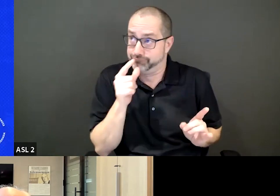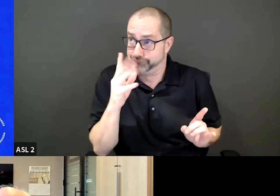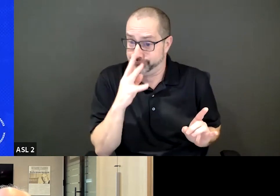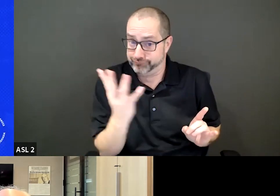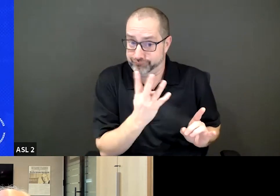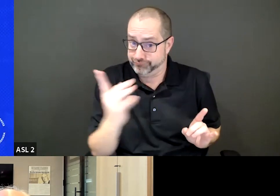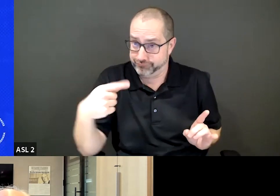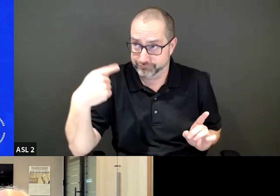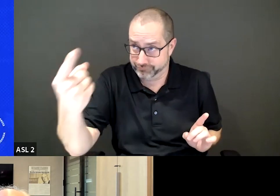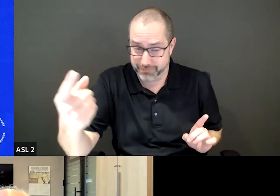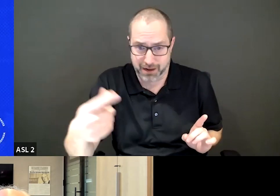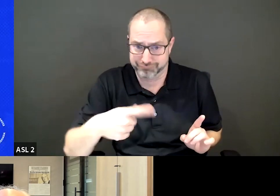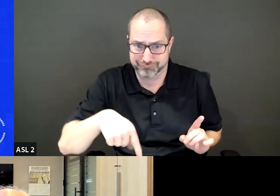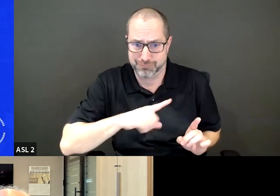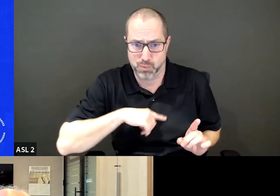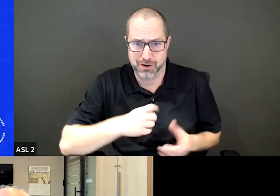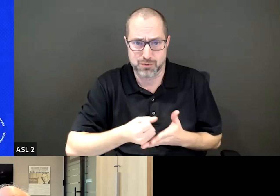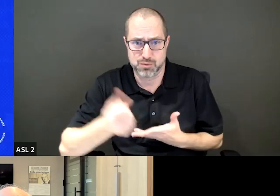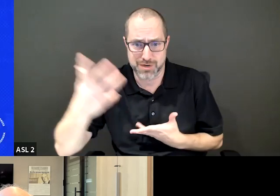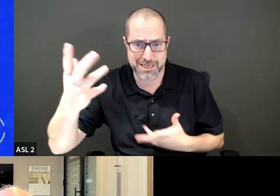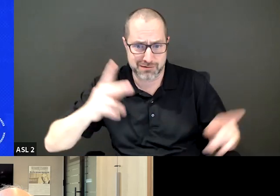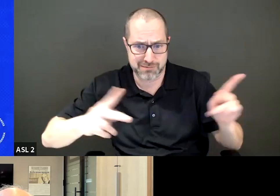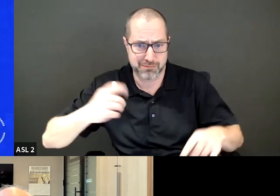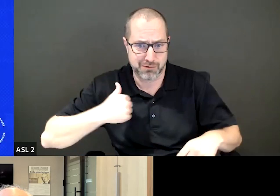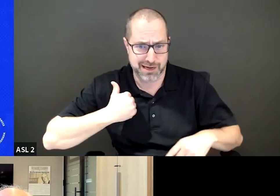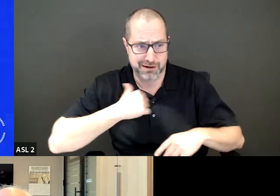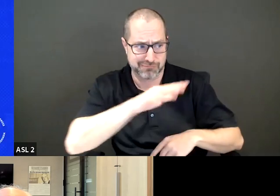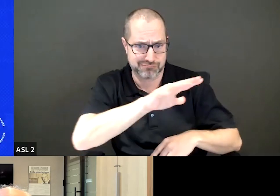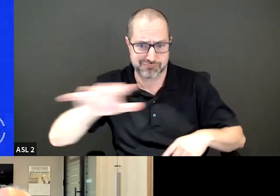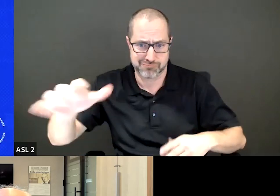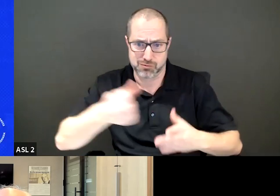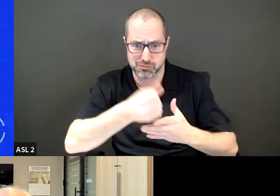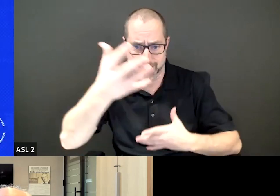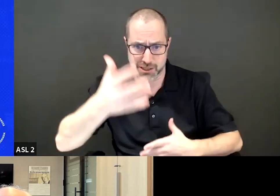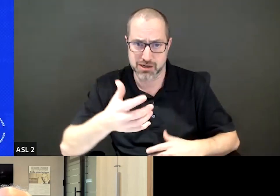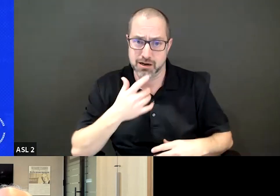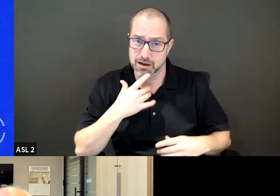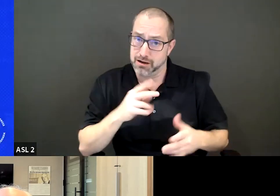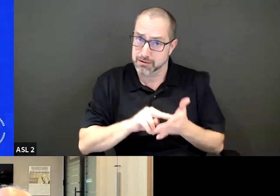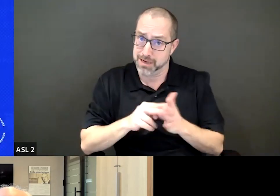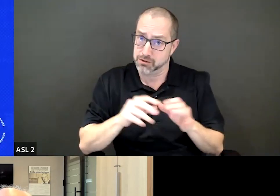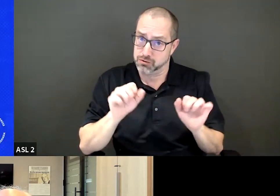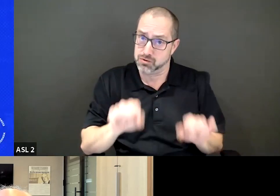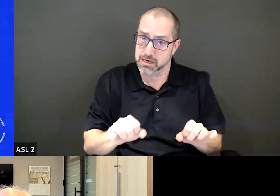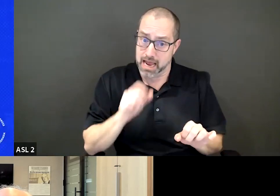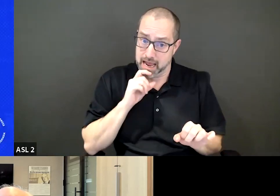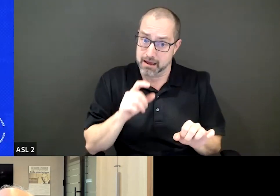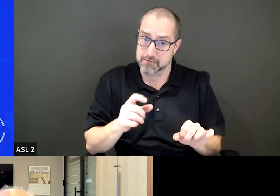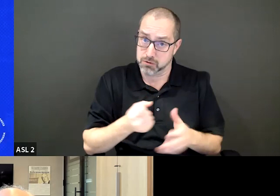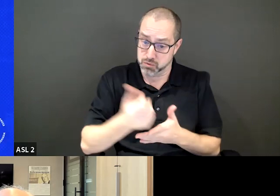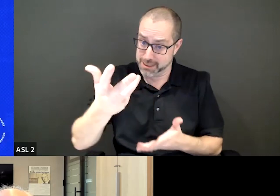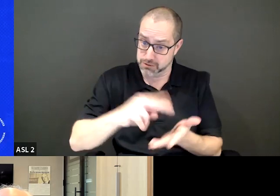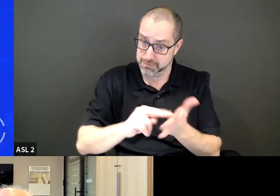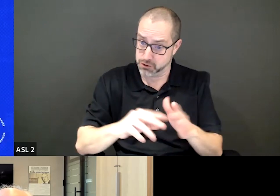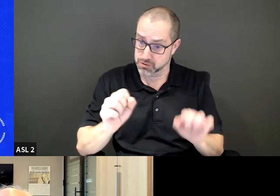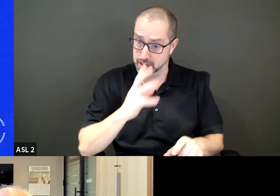that we are a rich society, but no society is so rich that it can afford to allow itself to